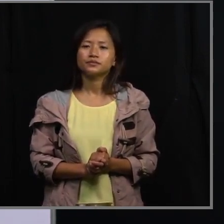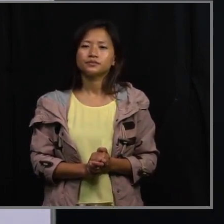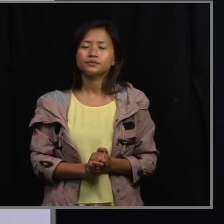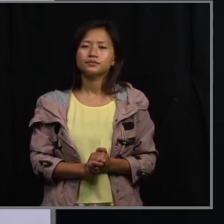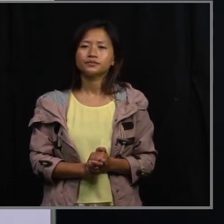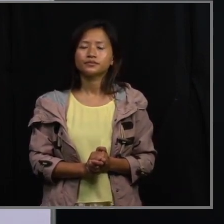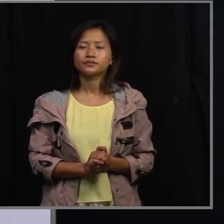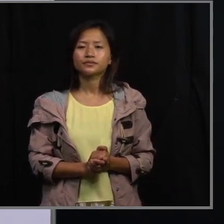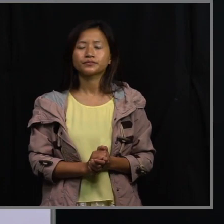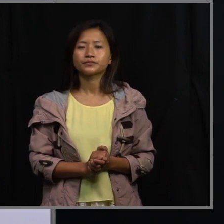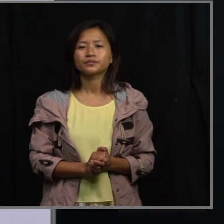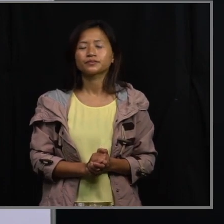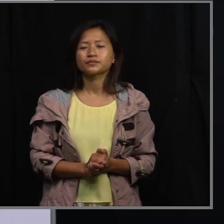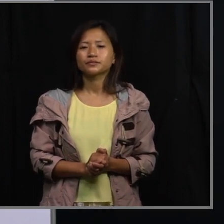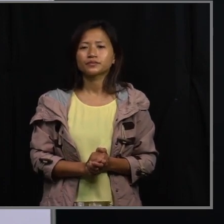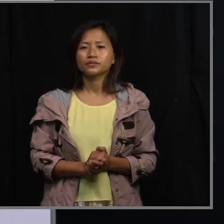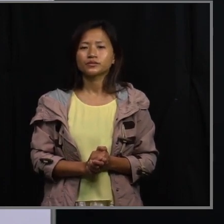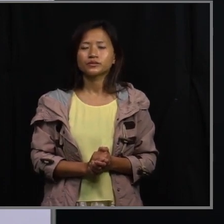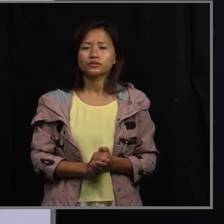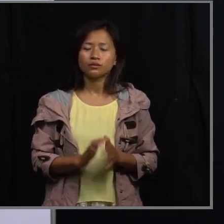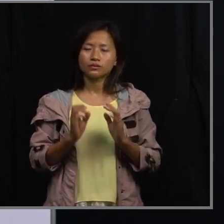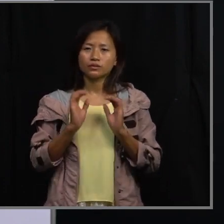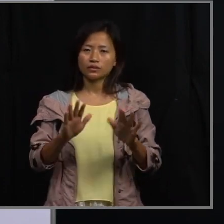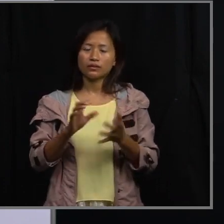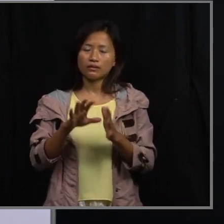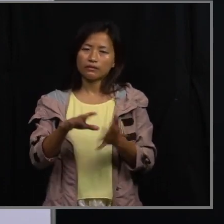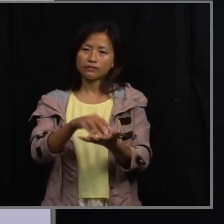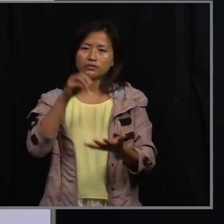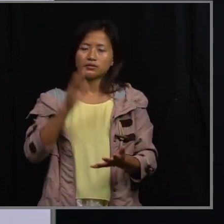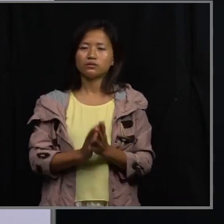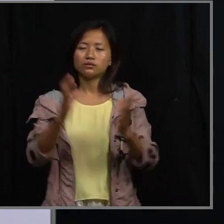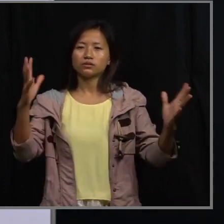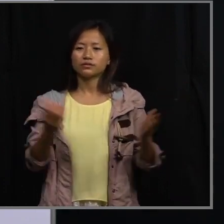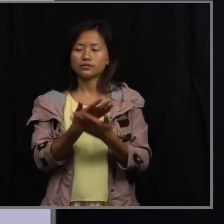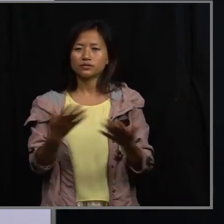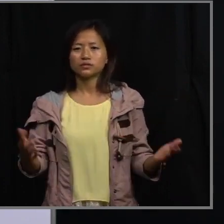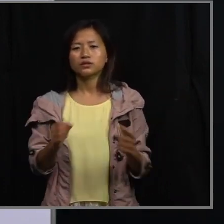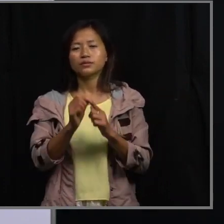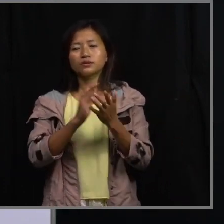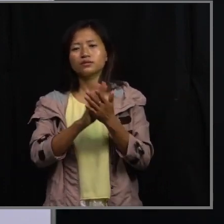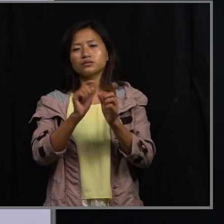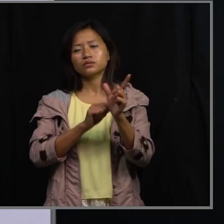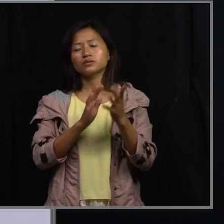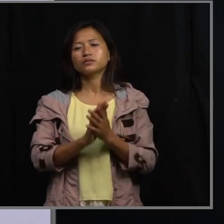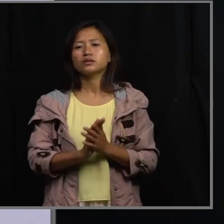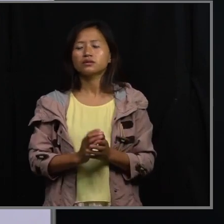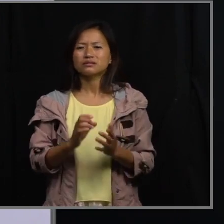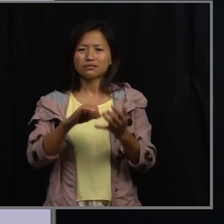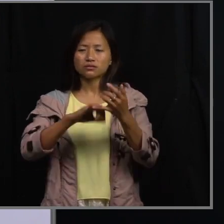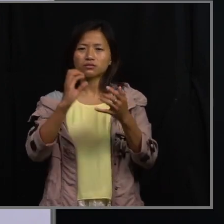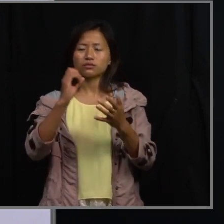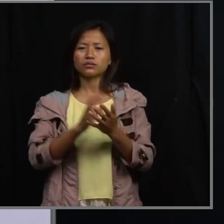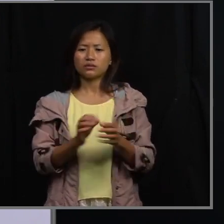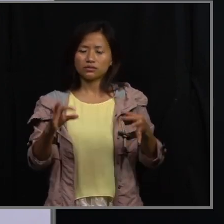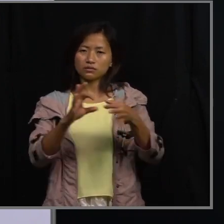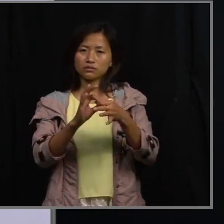So now we have learned lots of things in about the physics, right? Whether this is the scope of physics, whether this is the